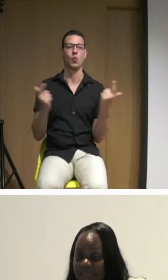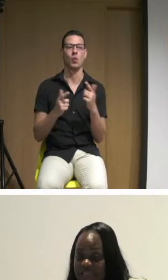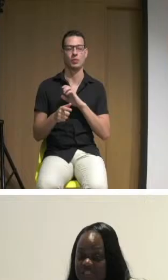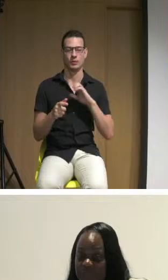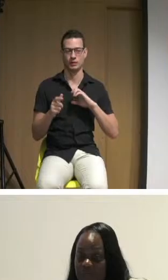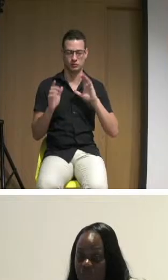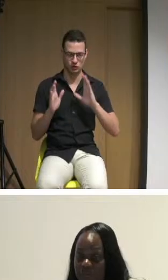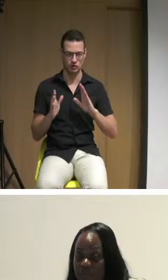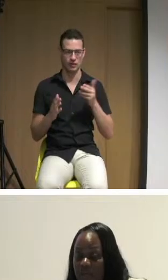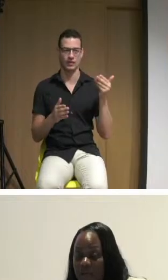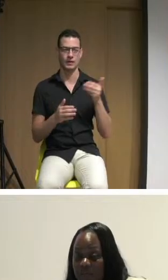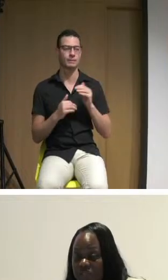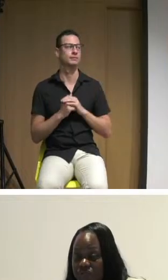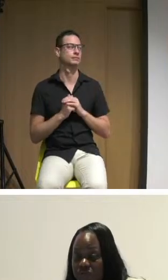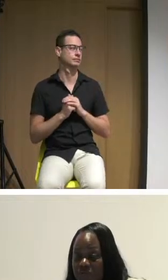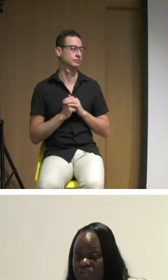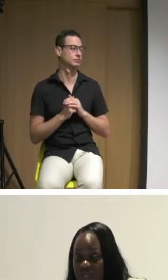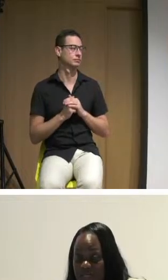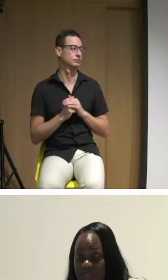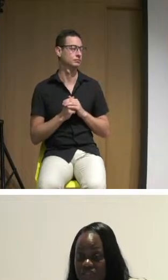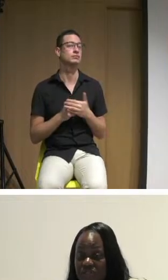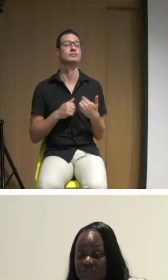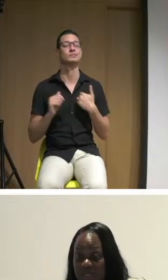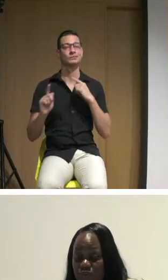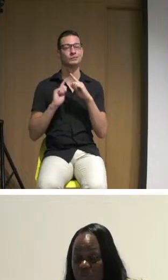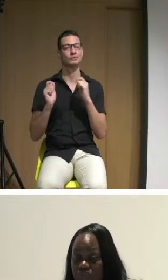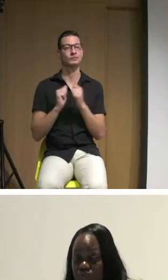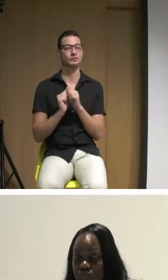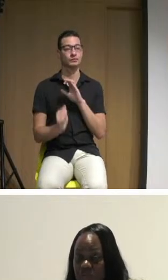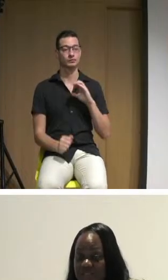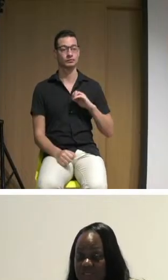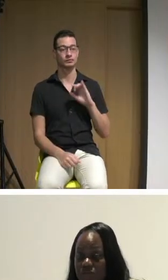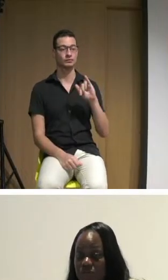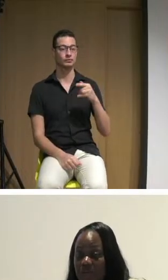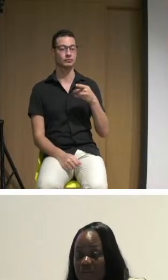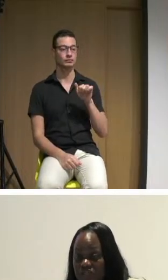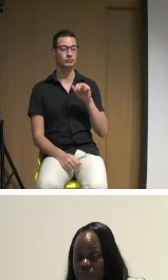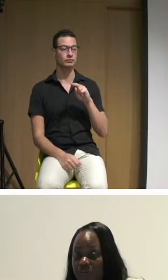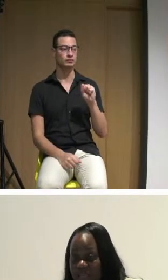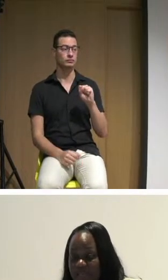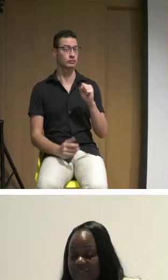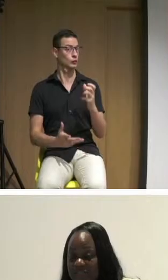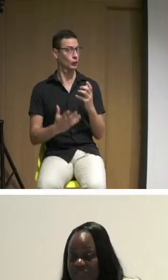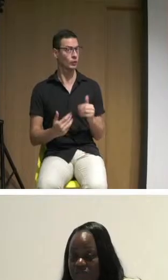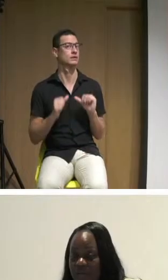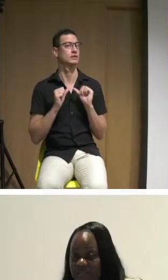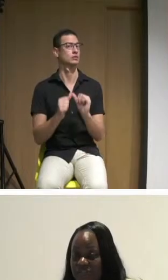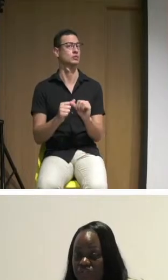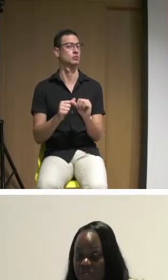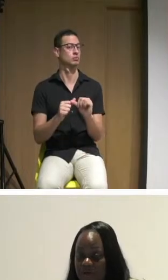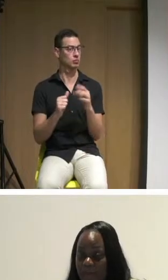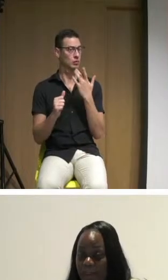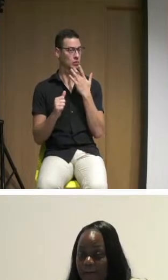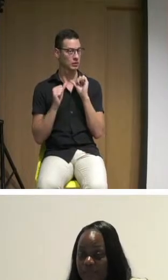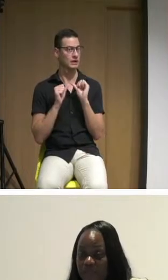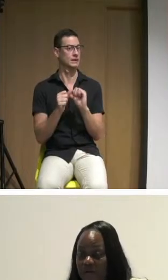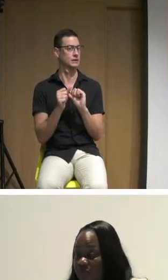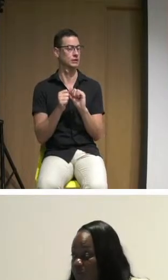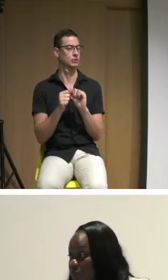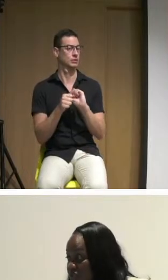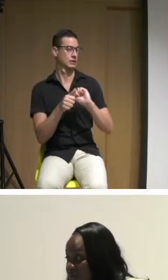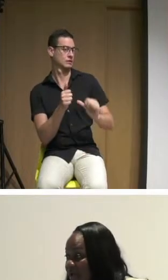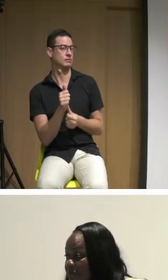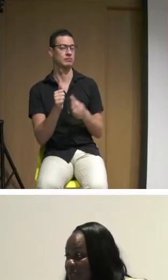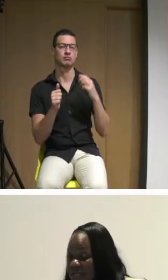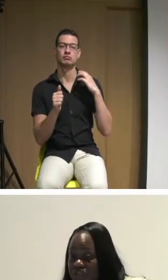Now, I did speak with Commissioner Jenkins. She does want to continue, and she would like to continue as the chair. Now, if